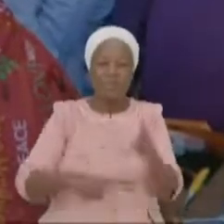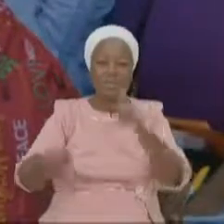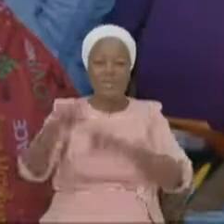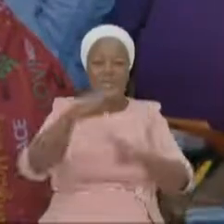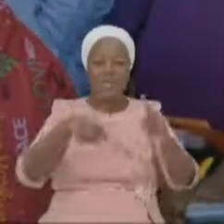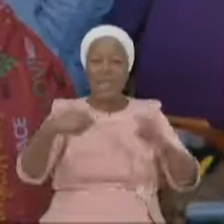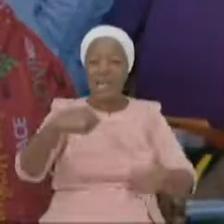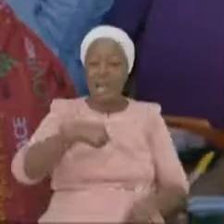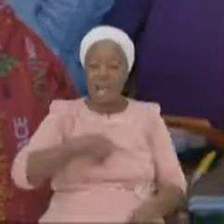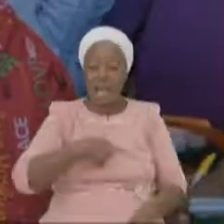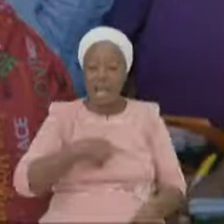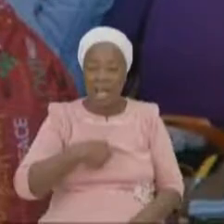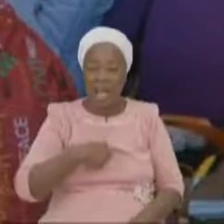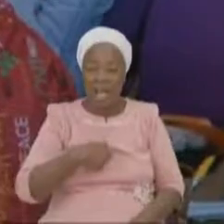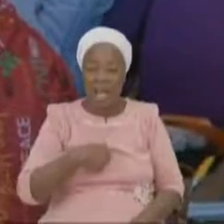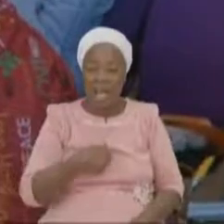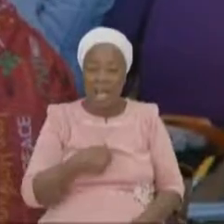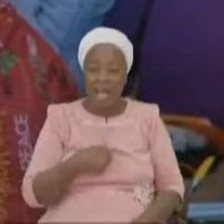I